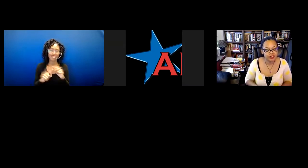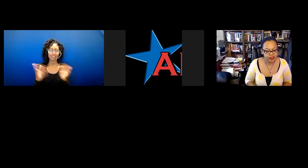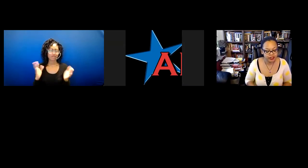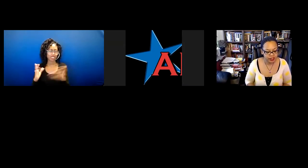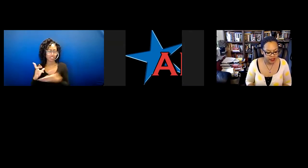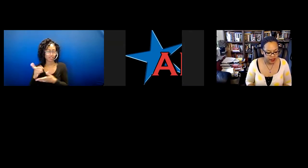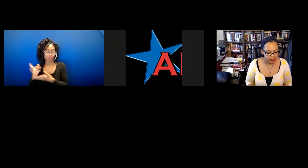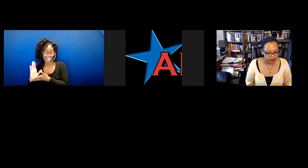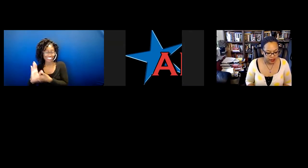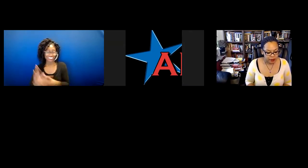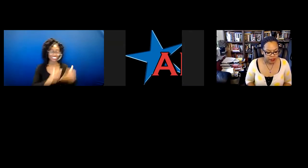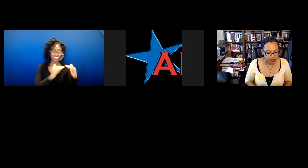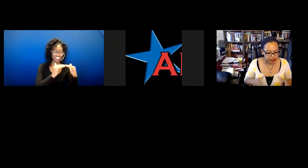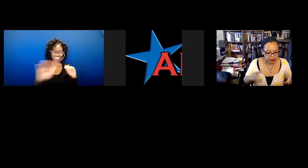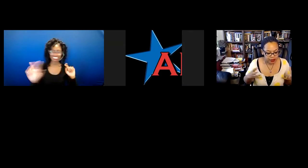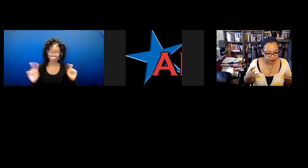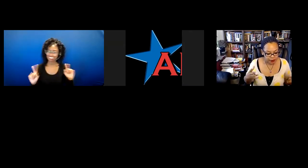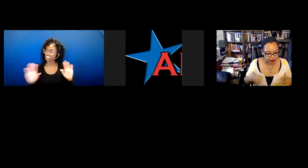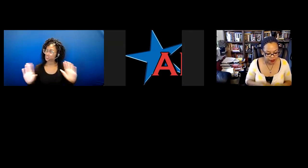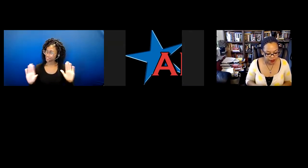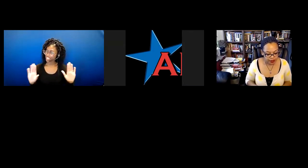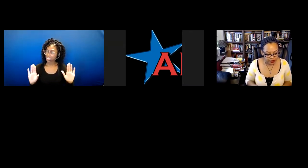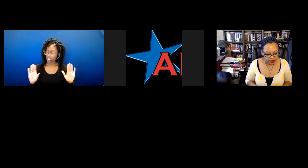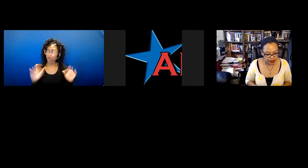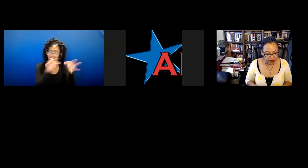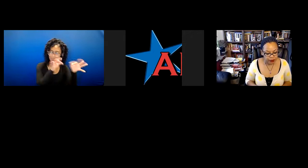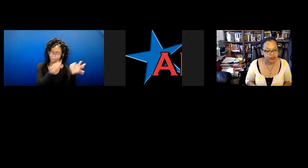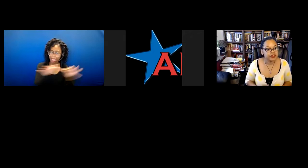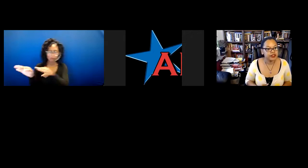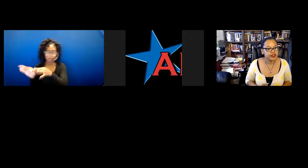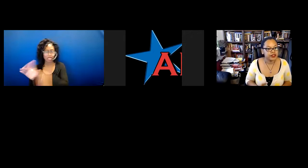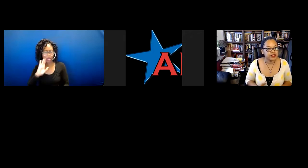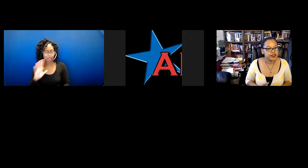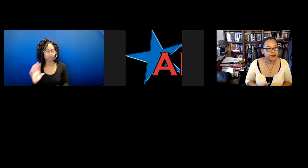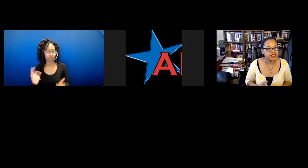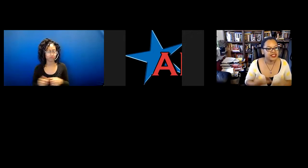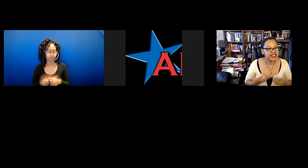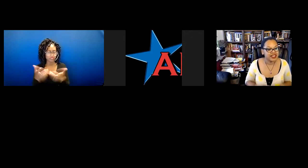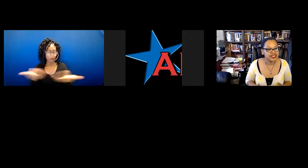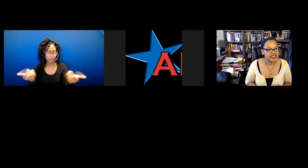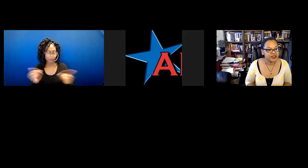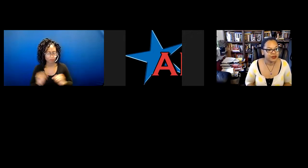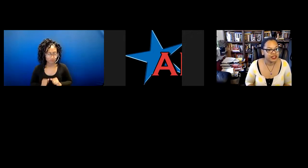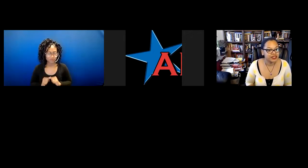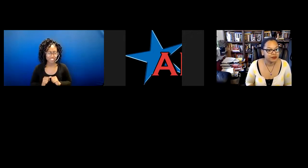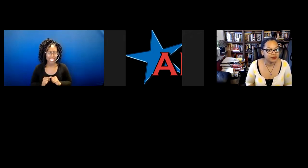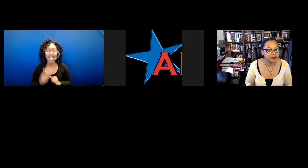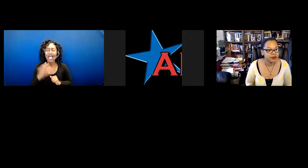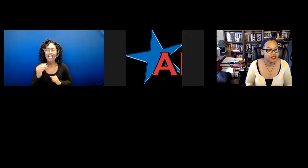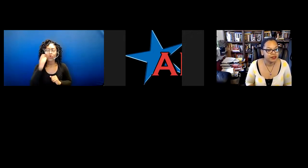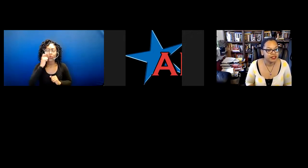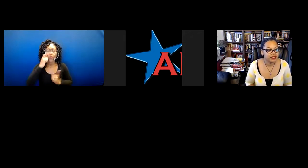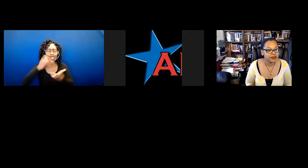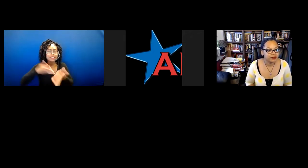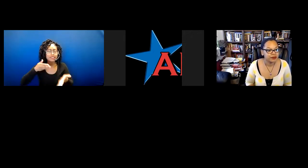is. Then we'll talk a little bit about what is, like, you know, what exactly is racism when we